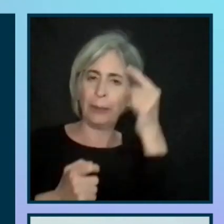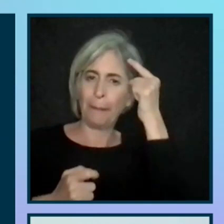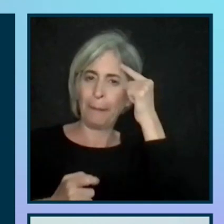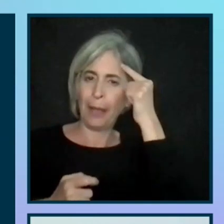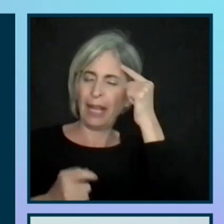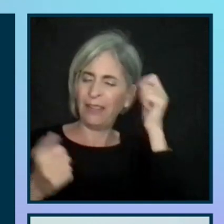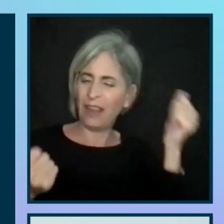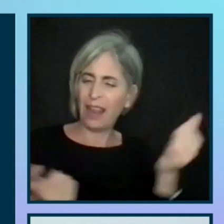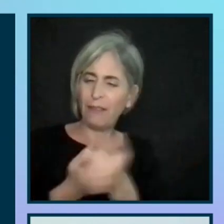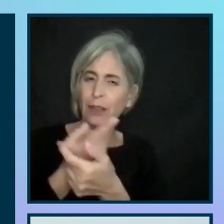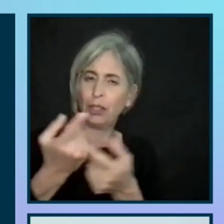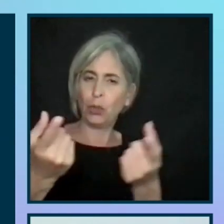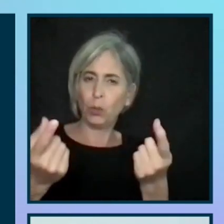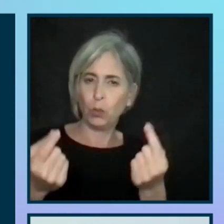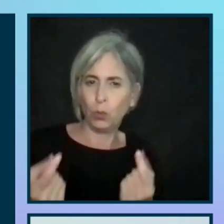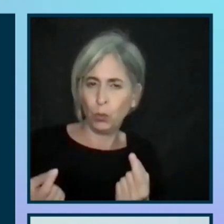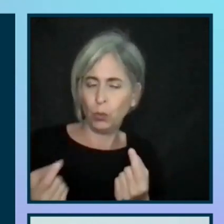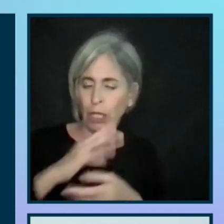do.